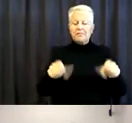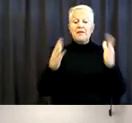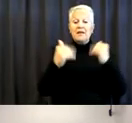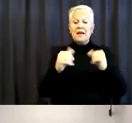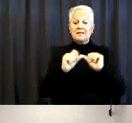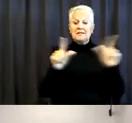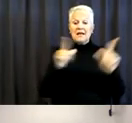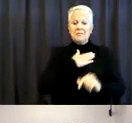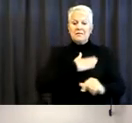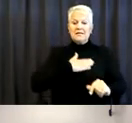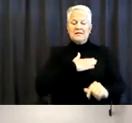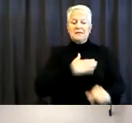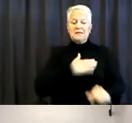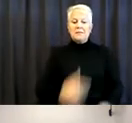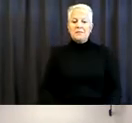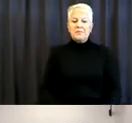please.